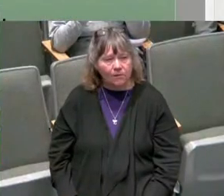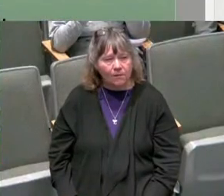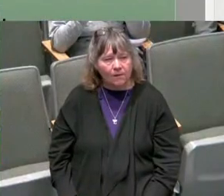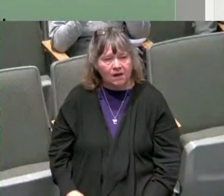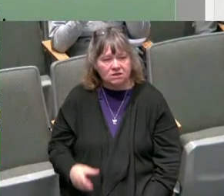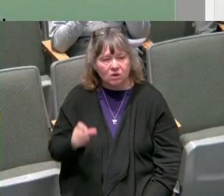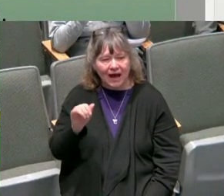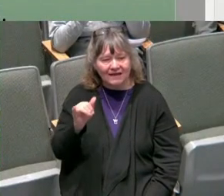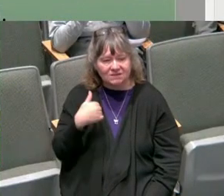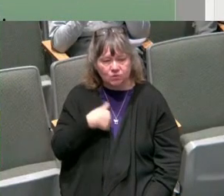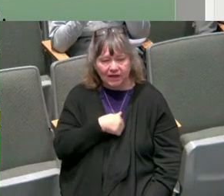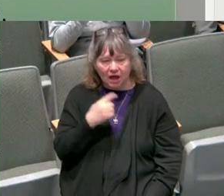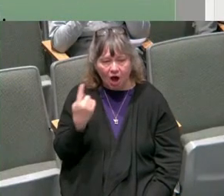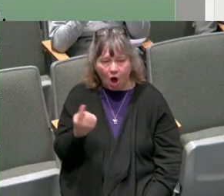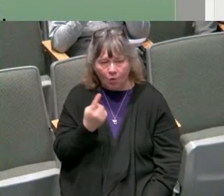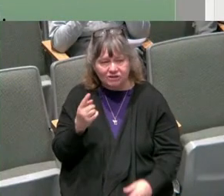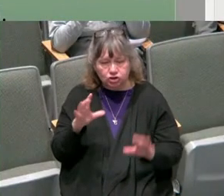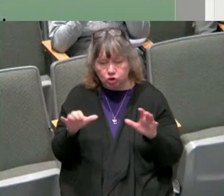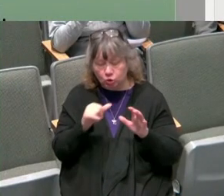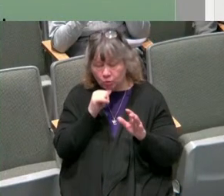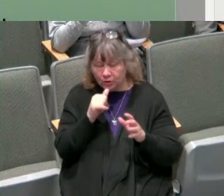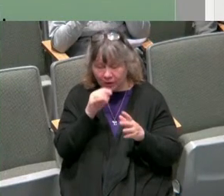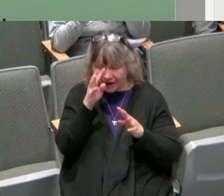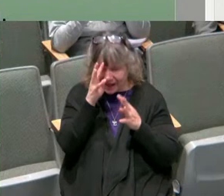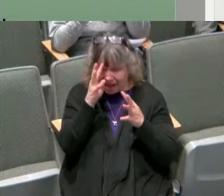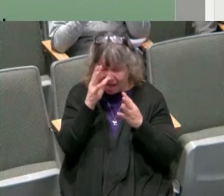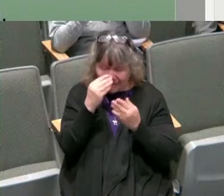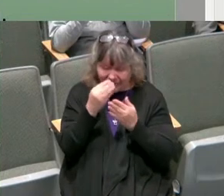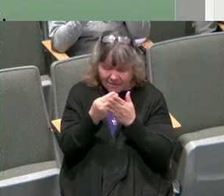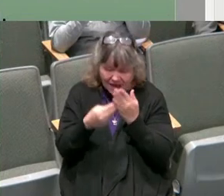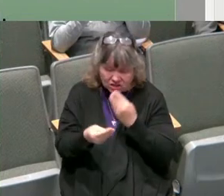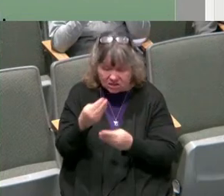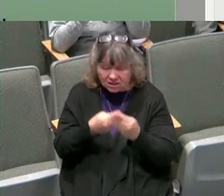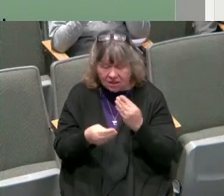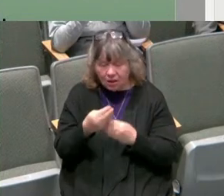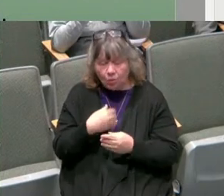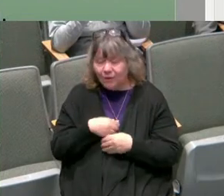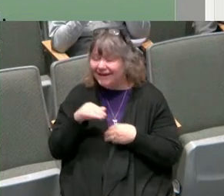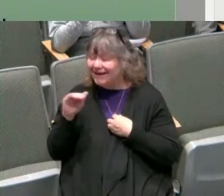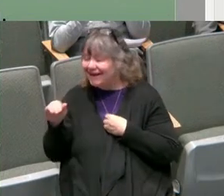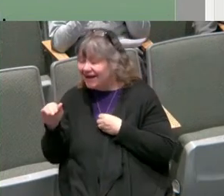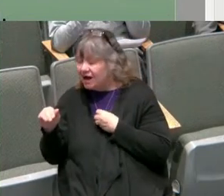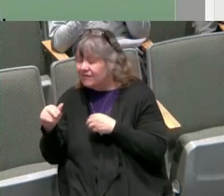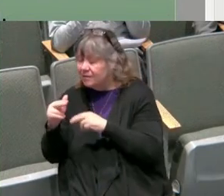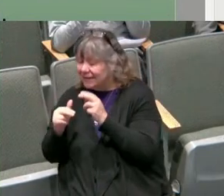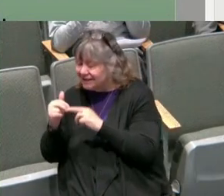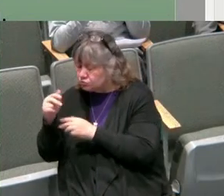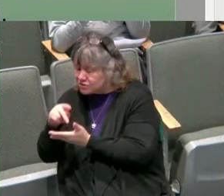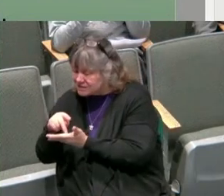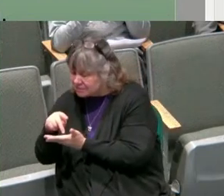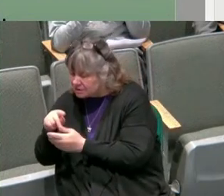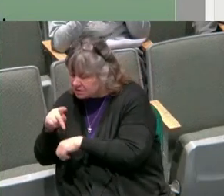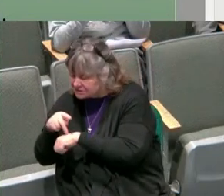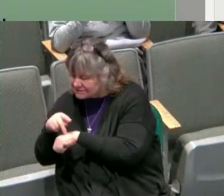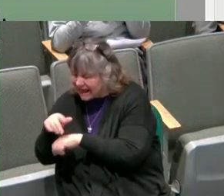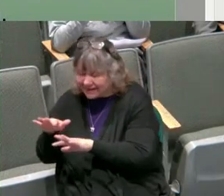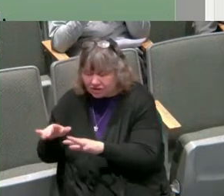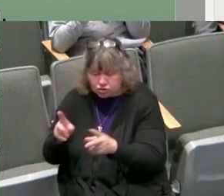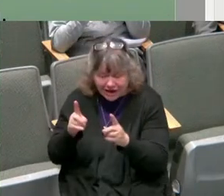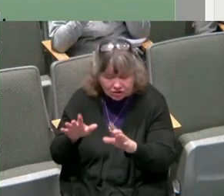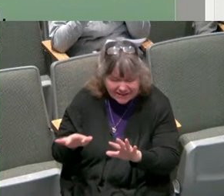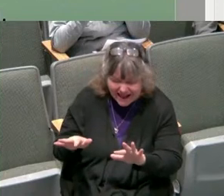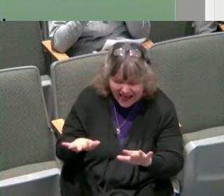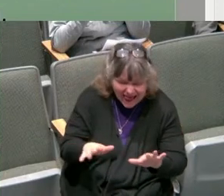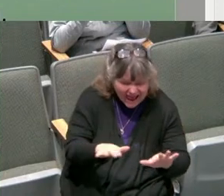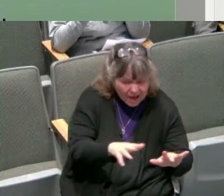so as we always do when we are putting this budget together we go to our building principles and all of our directors and we ask